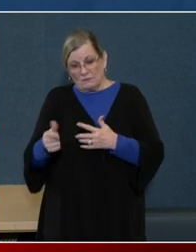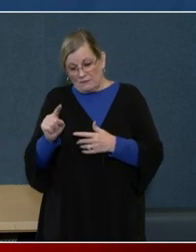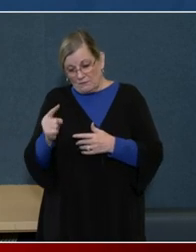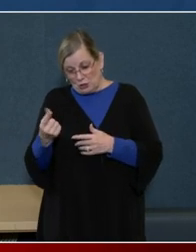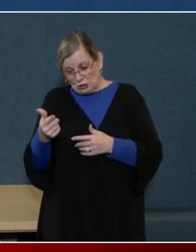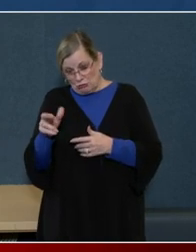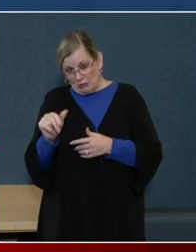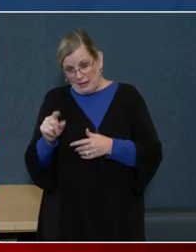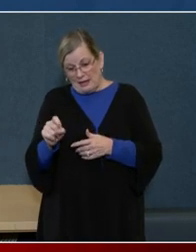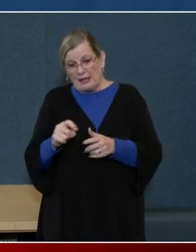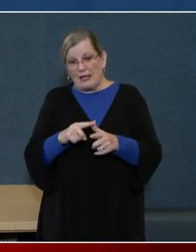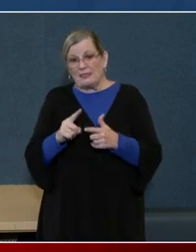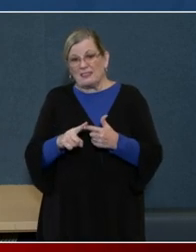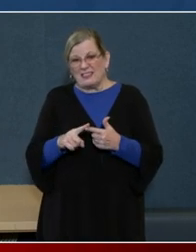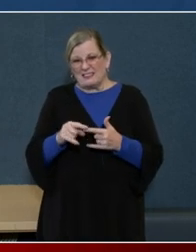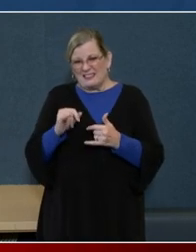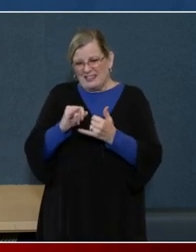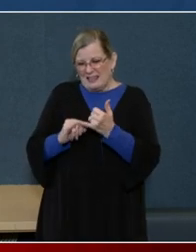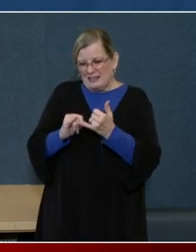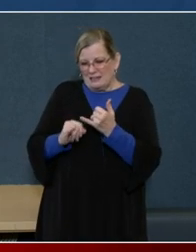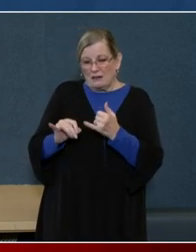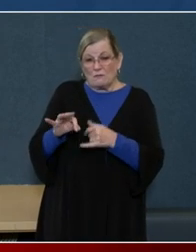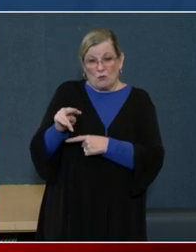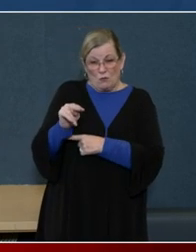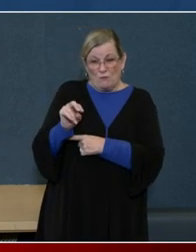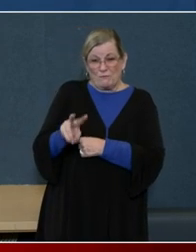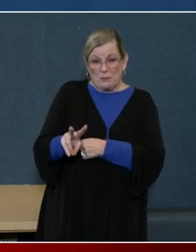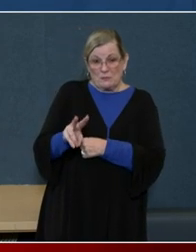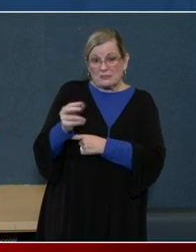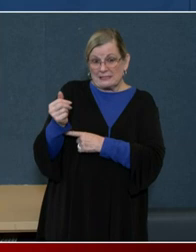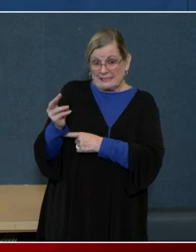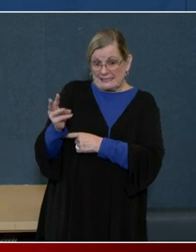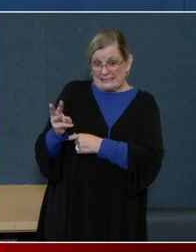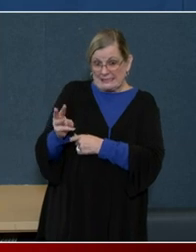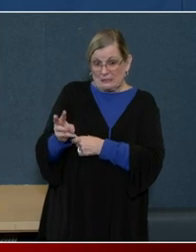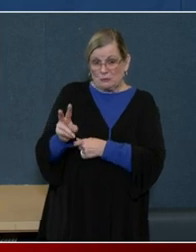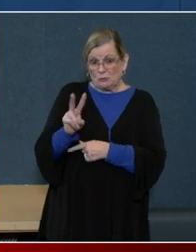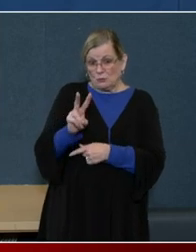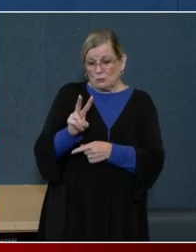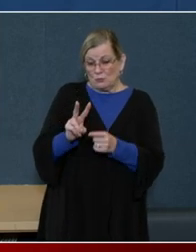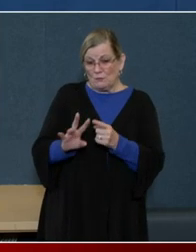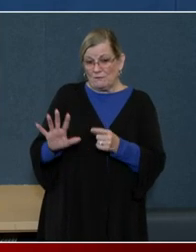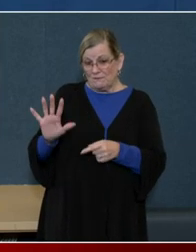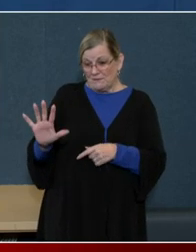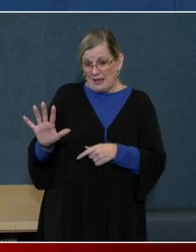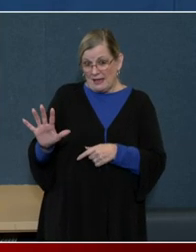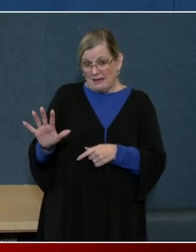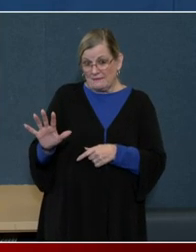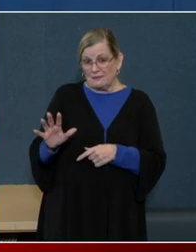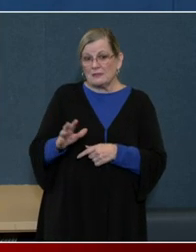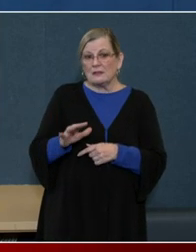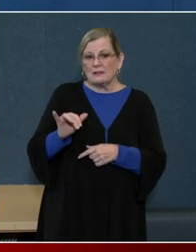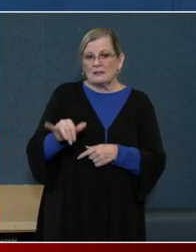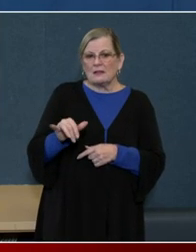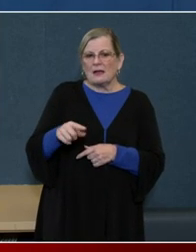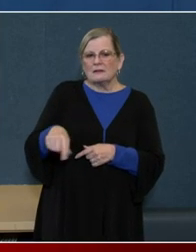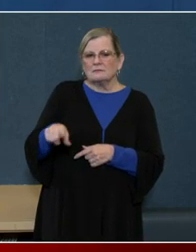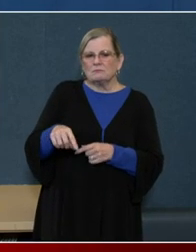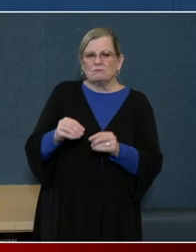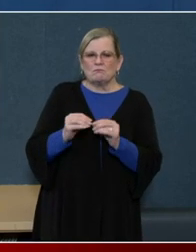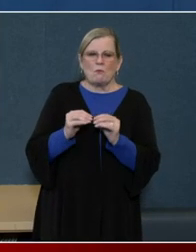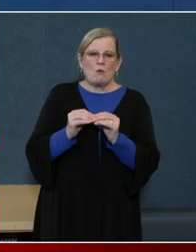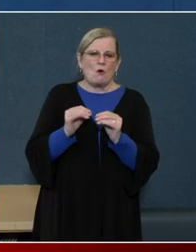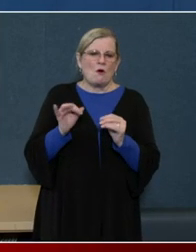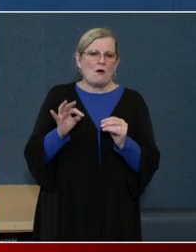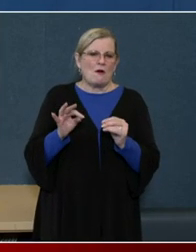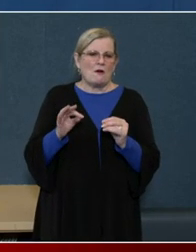of November 16th. And for grades 2 through 5, this will begin the week of November 30th. Similar to